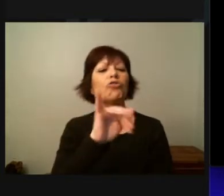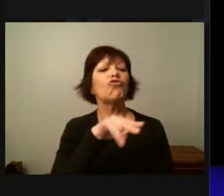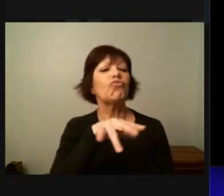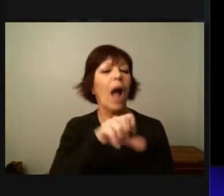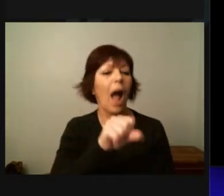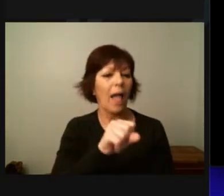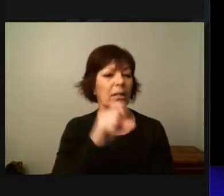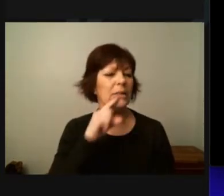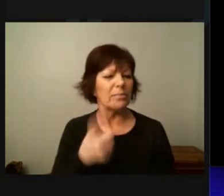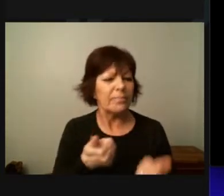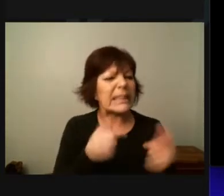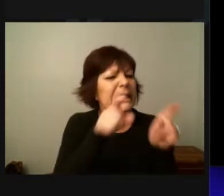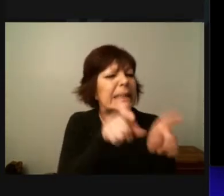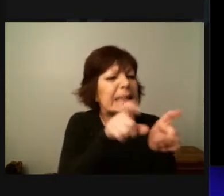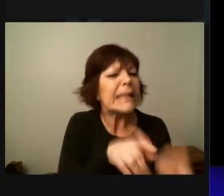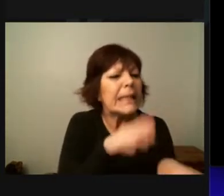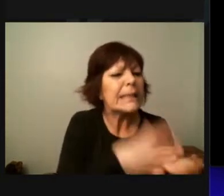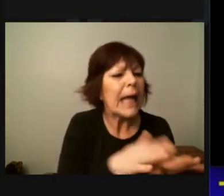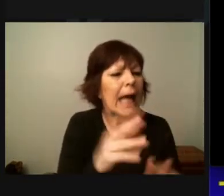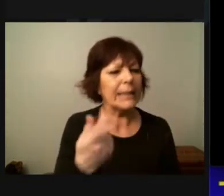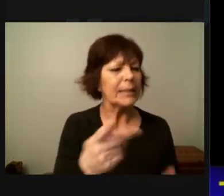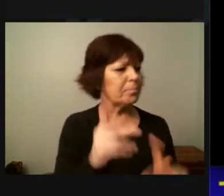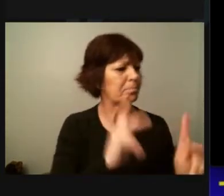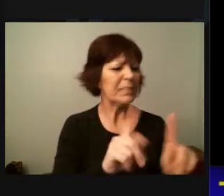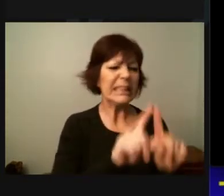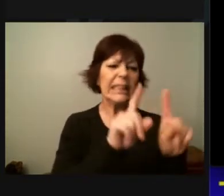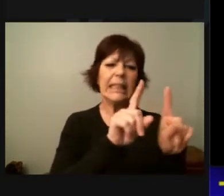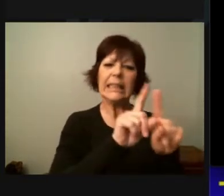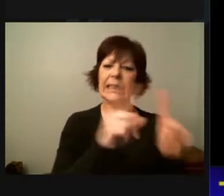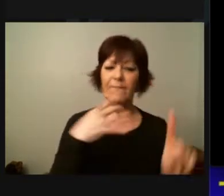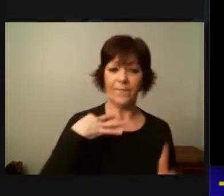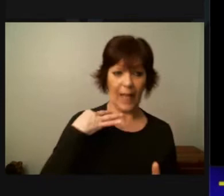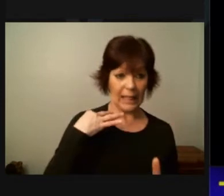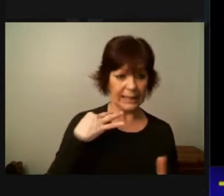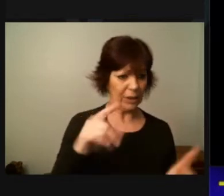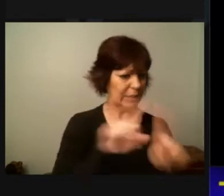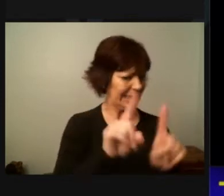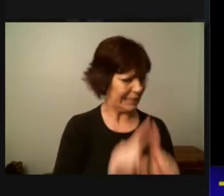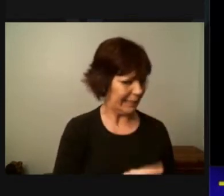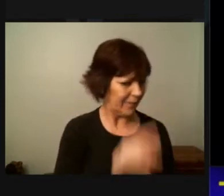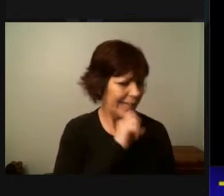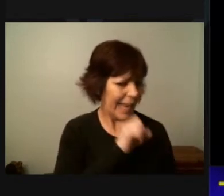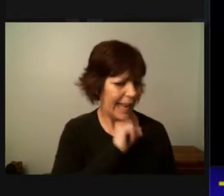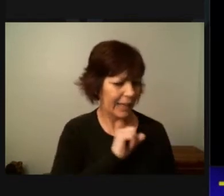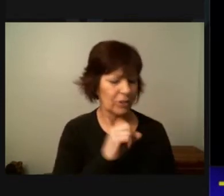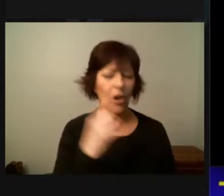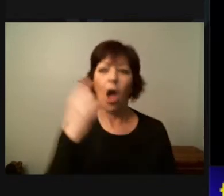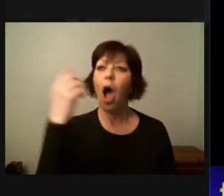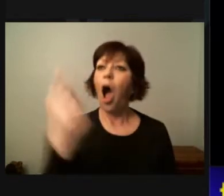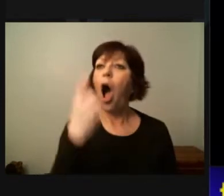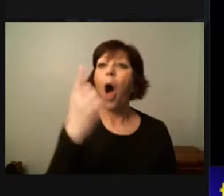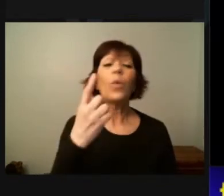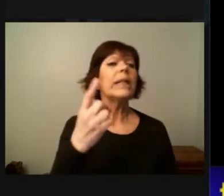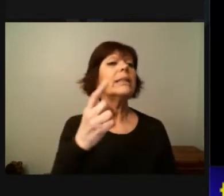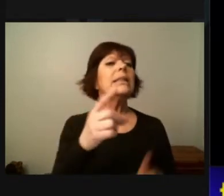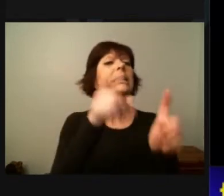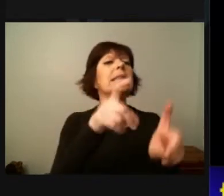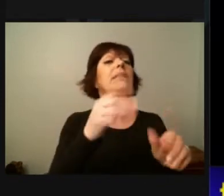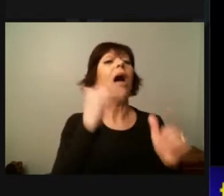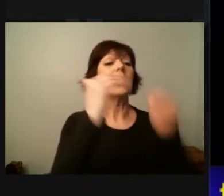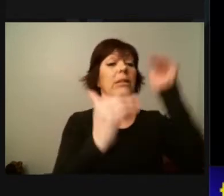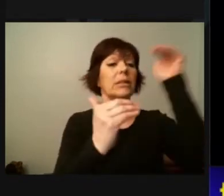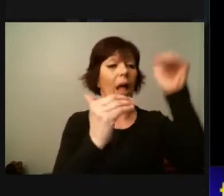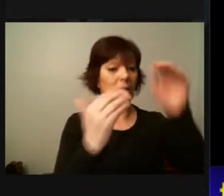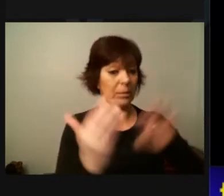with volunteers of different ages. We always do adults before we do children. And